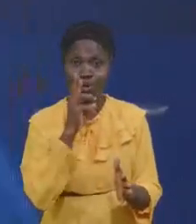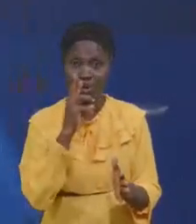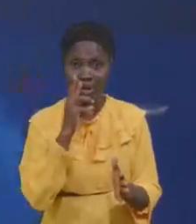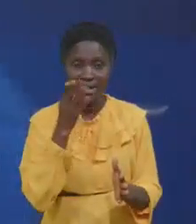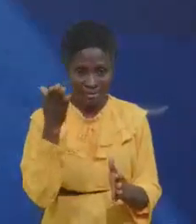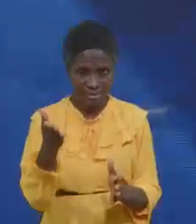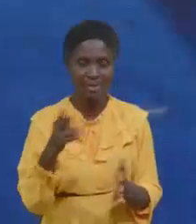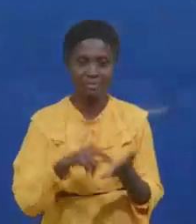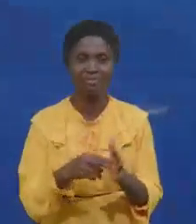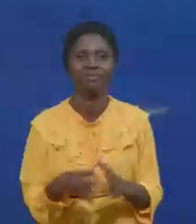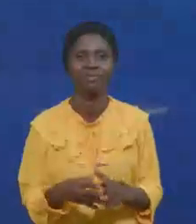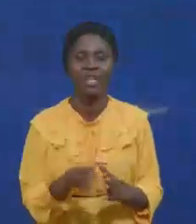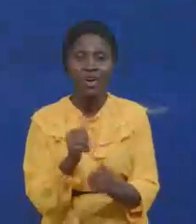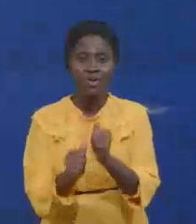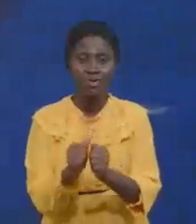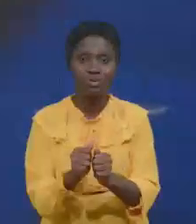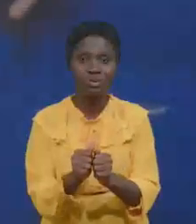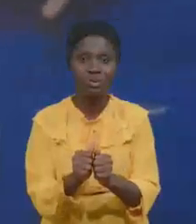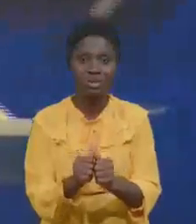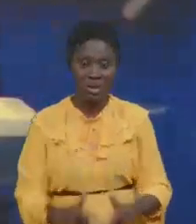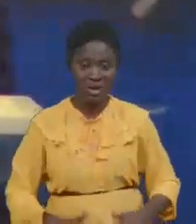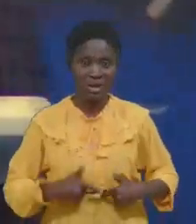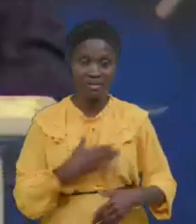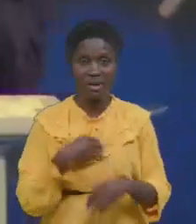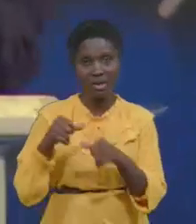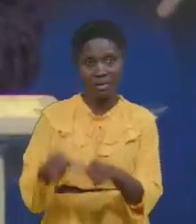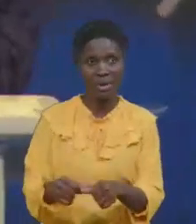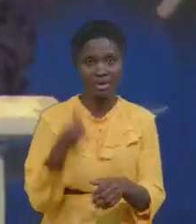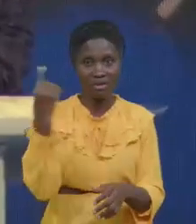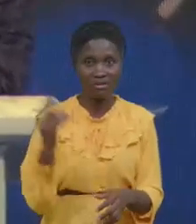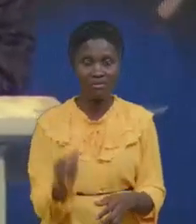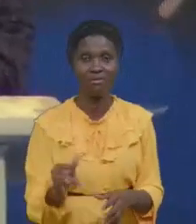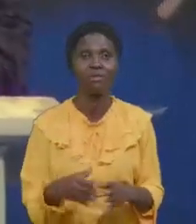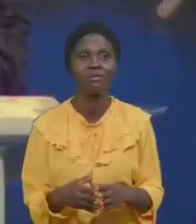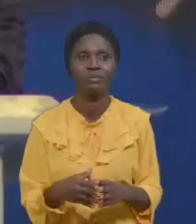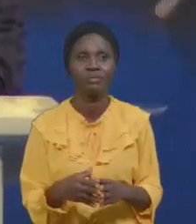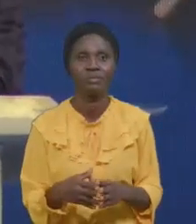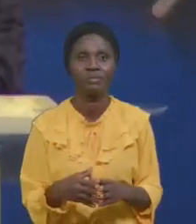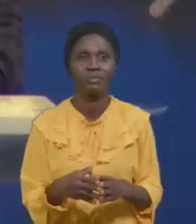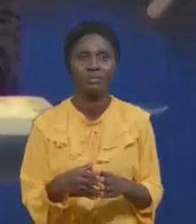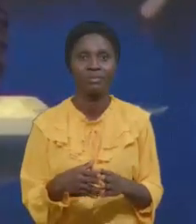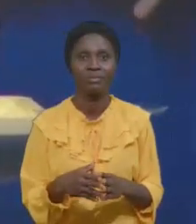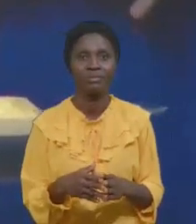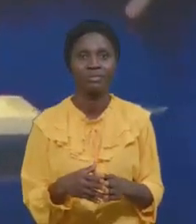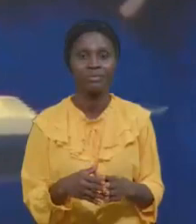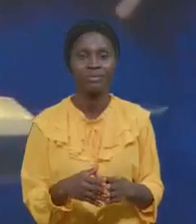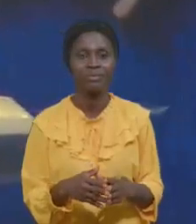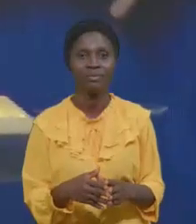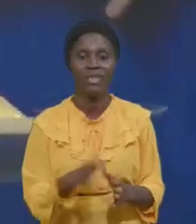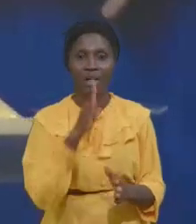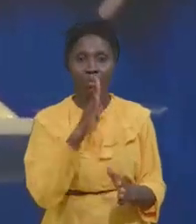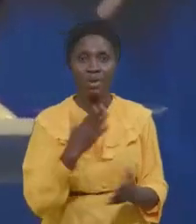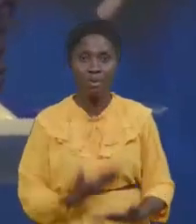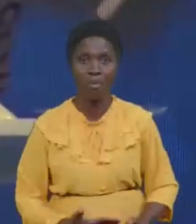there. Which liveth and abideth forever. That means being born